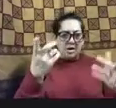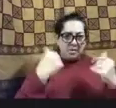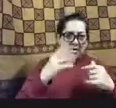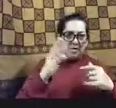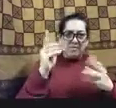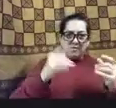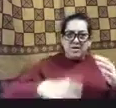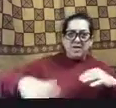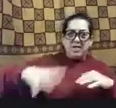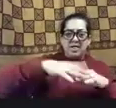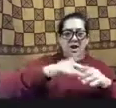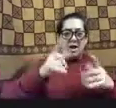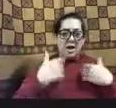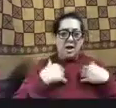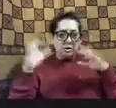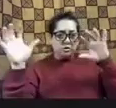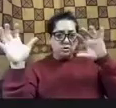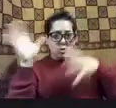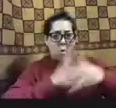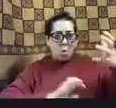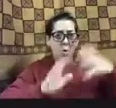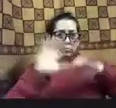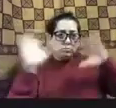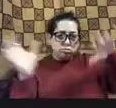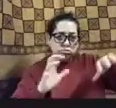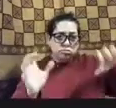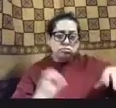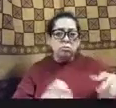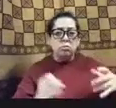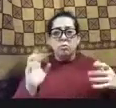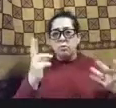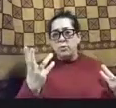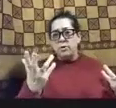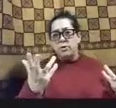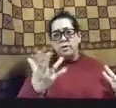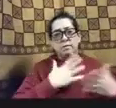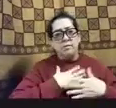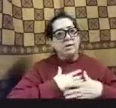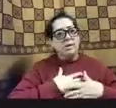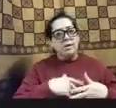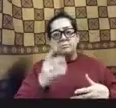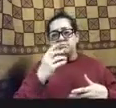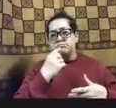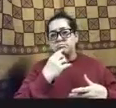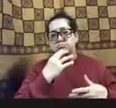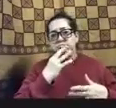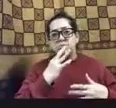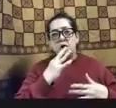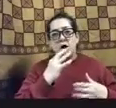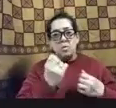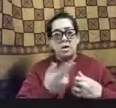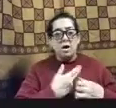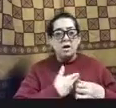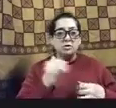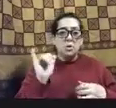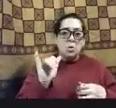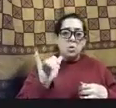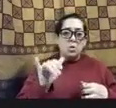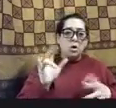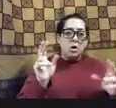you guys either had storms or are getting storms, so please chime in. Oh, yeah.